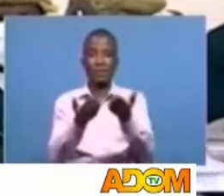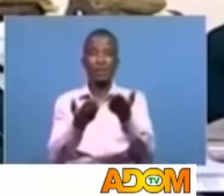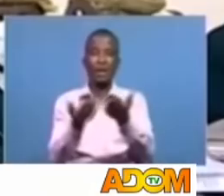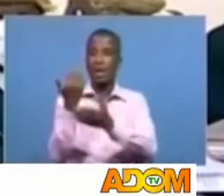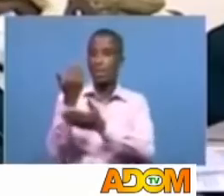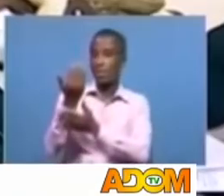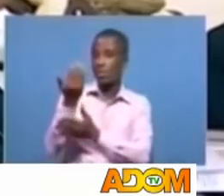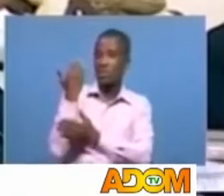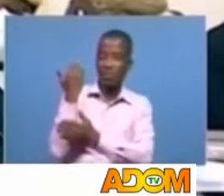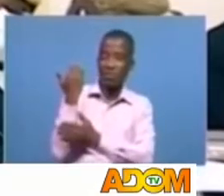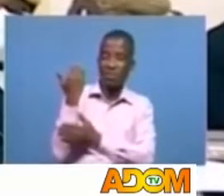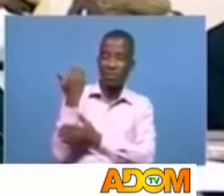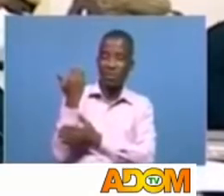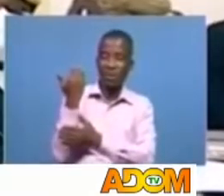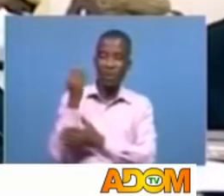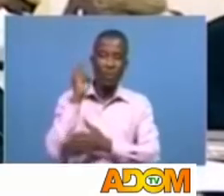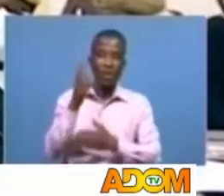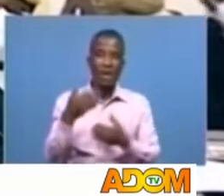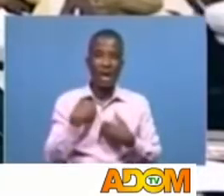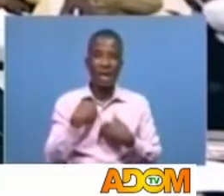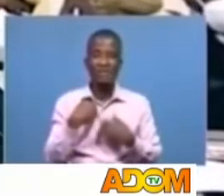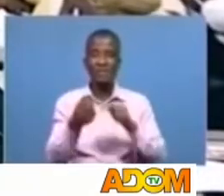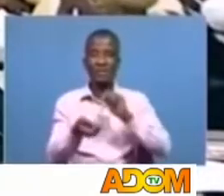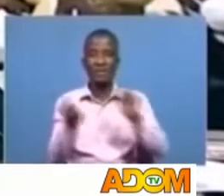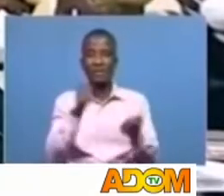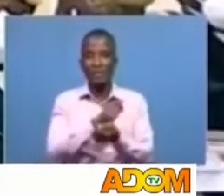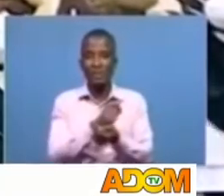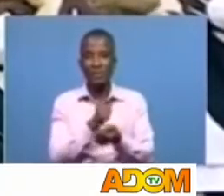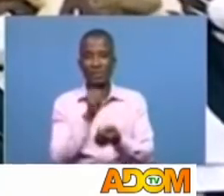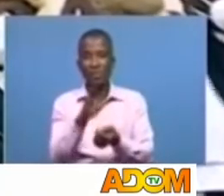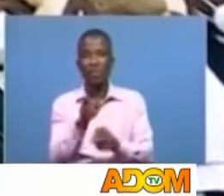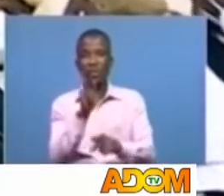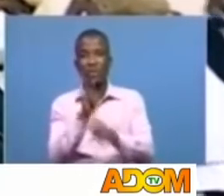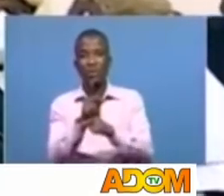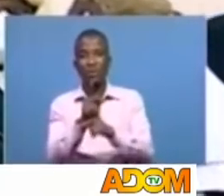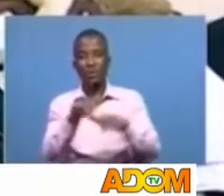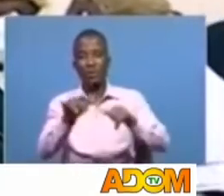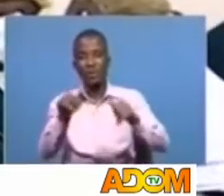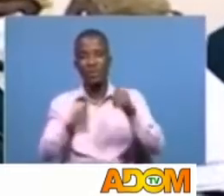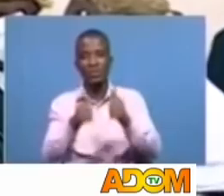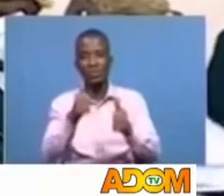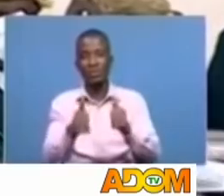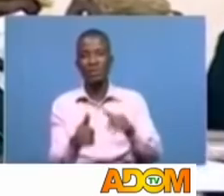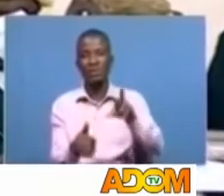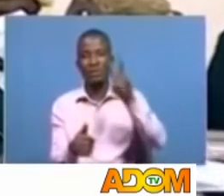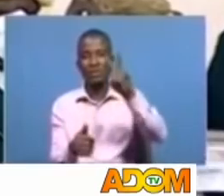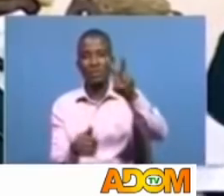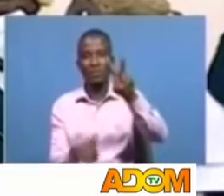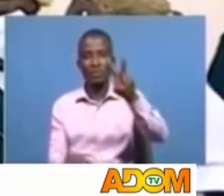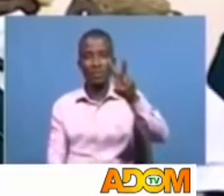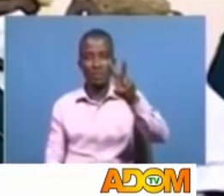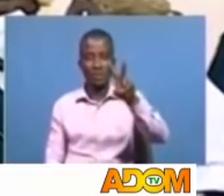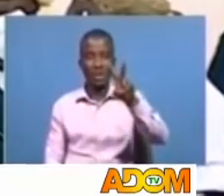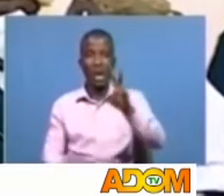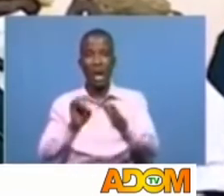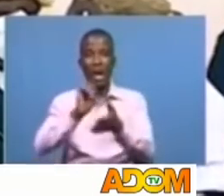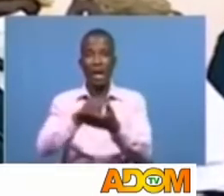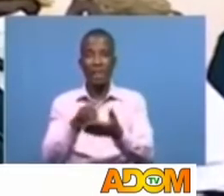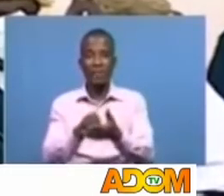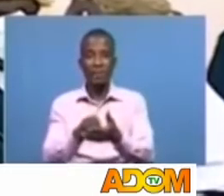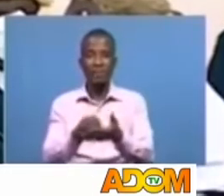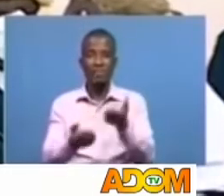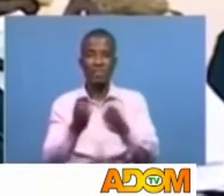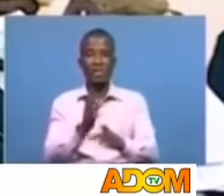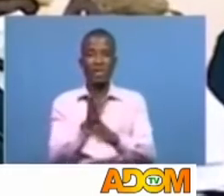trial, have had any influence on the result? 2, could the evidence have been